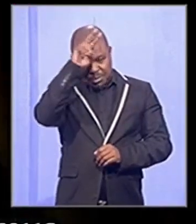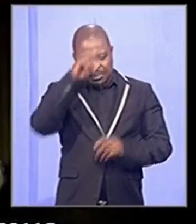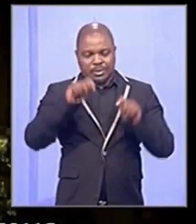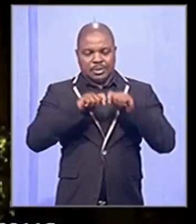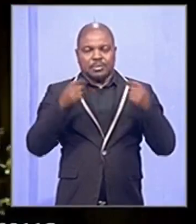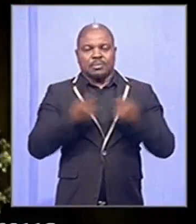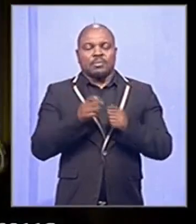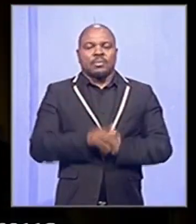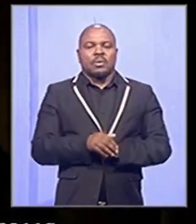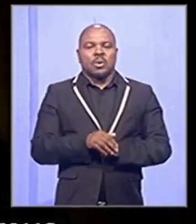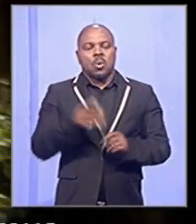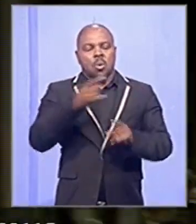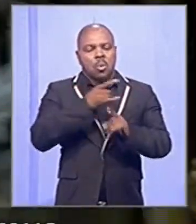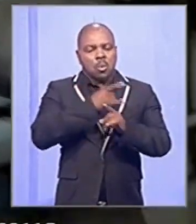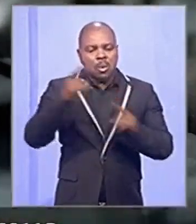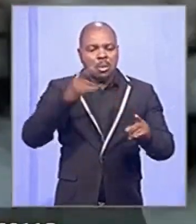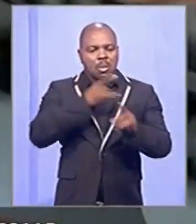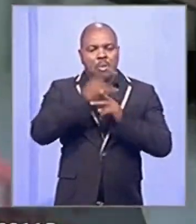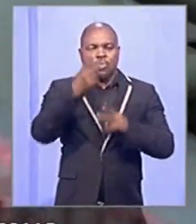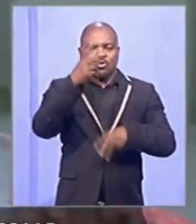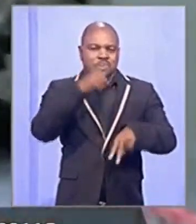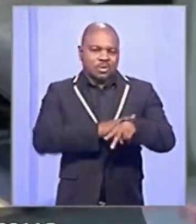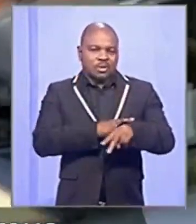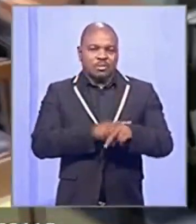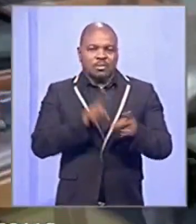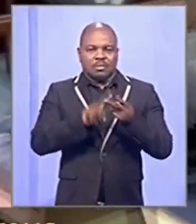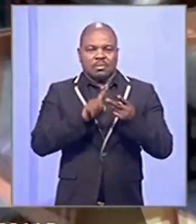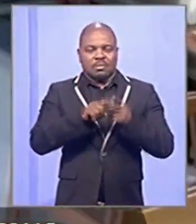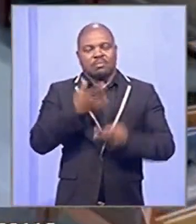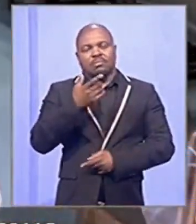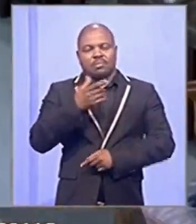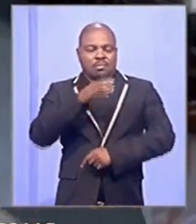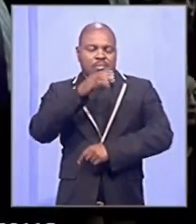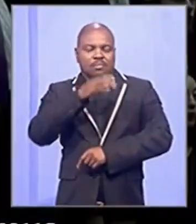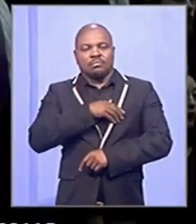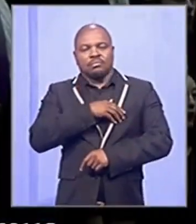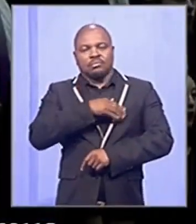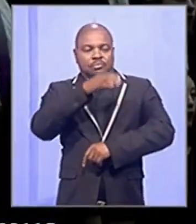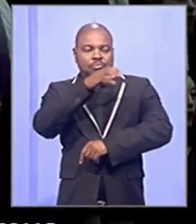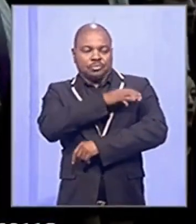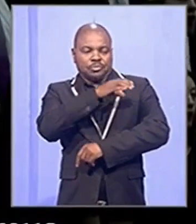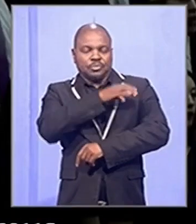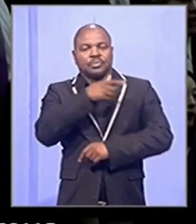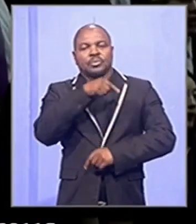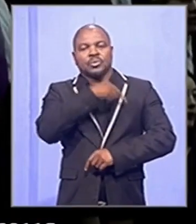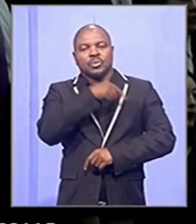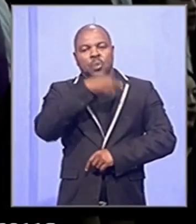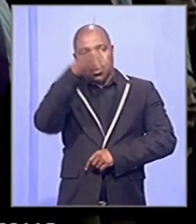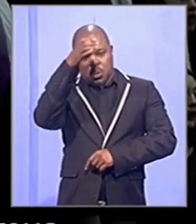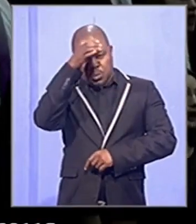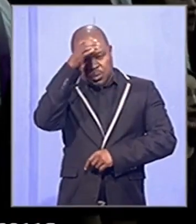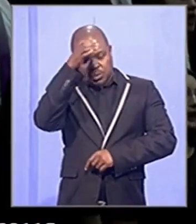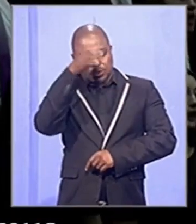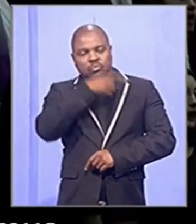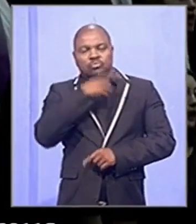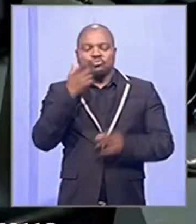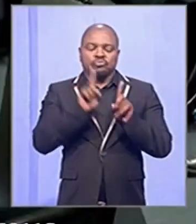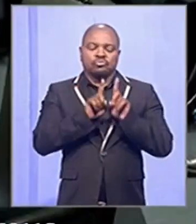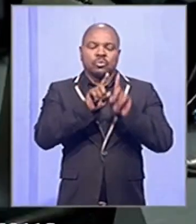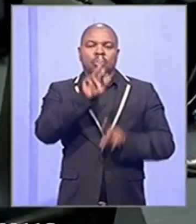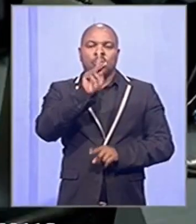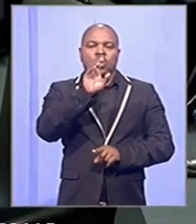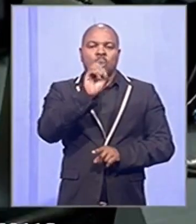Go tlotlomatsa le go tlotla monna yo kopantseng naga ka phenyo ya setlhopha sa bosetšhaba sa rugby di-Springboks. This honorary doctorate is